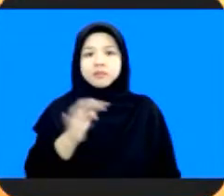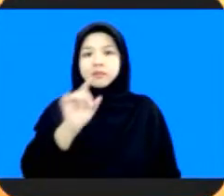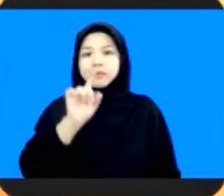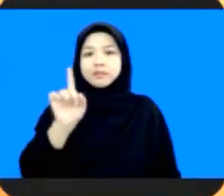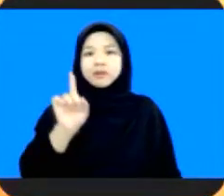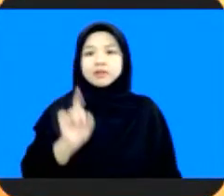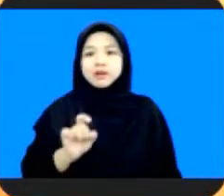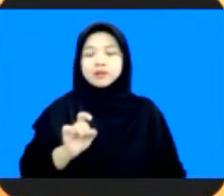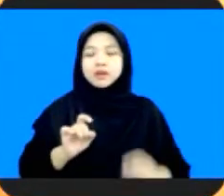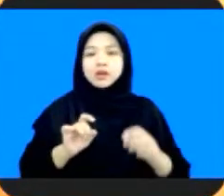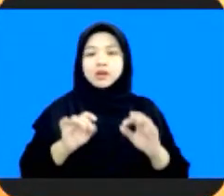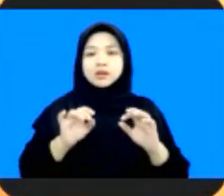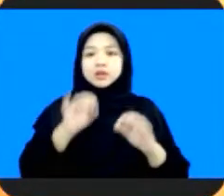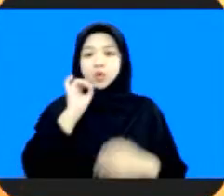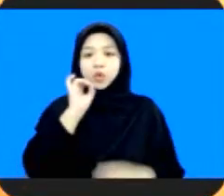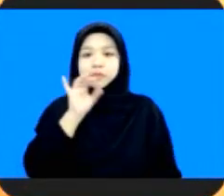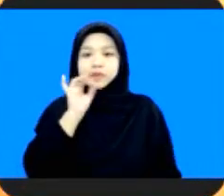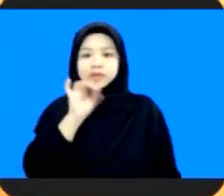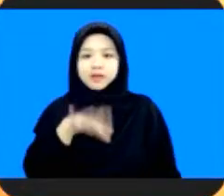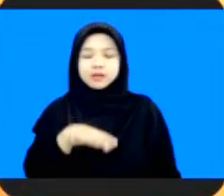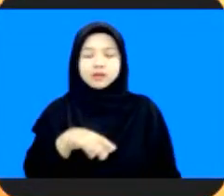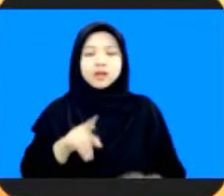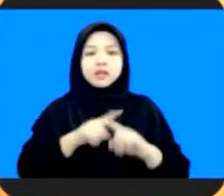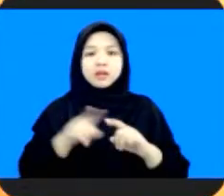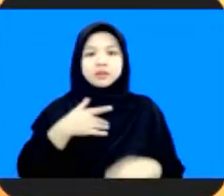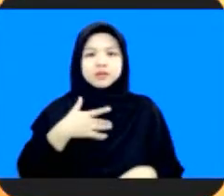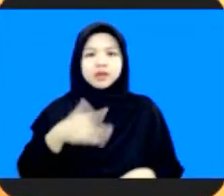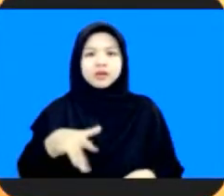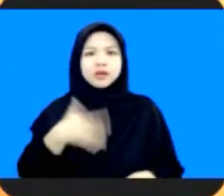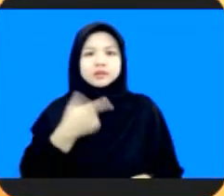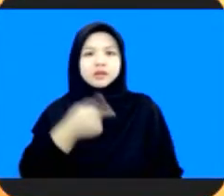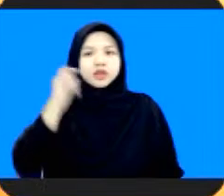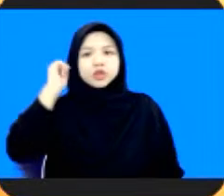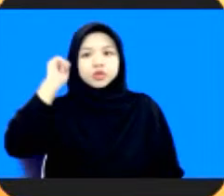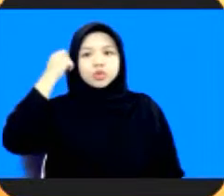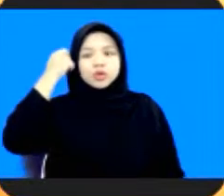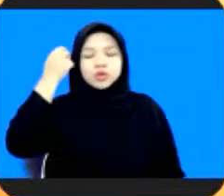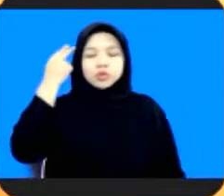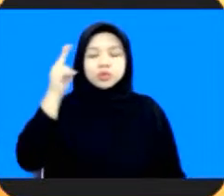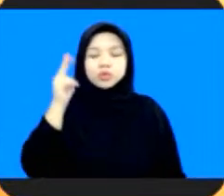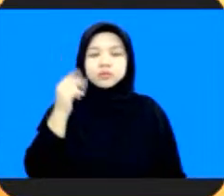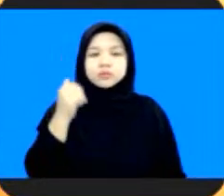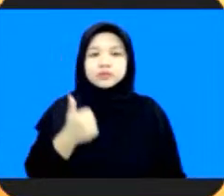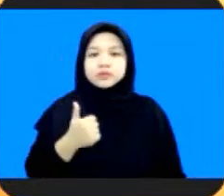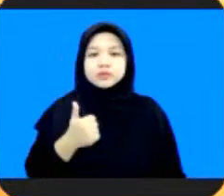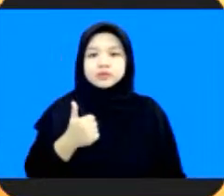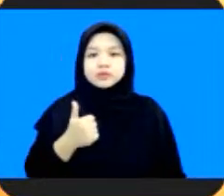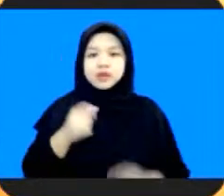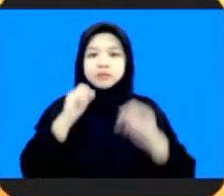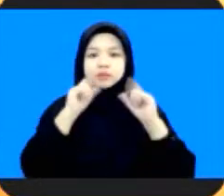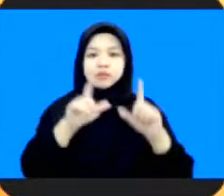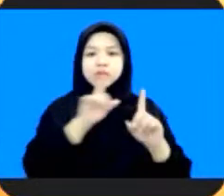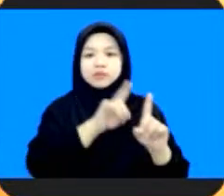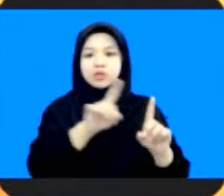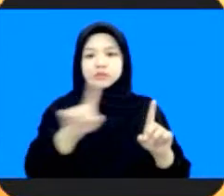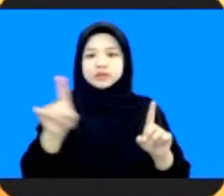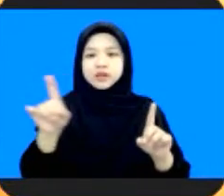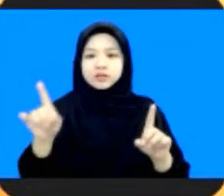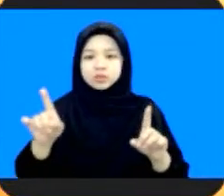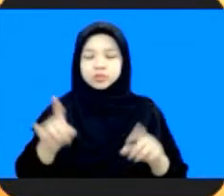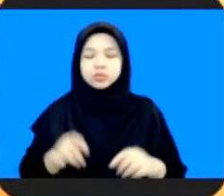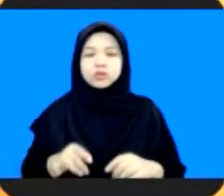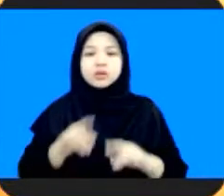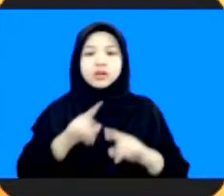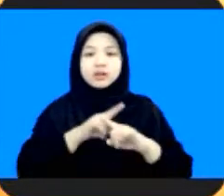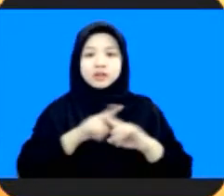bit difficult because they have to turn themselves to the back to read some of these comments. But I think many of